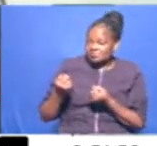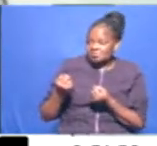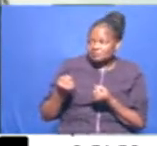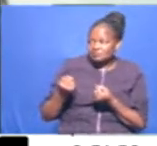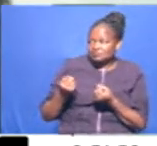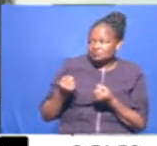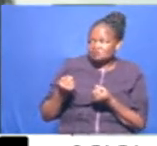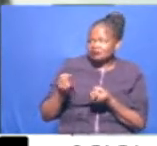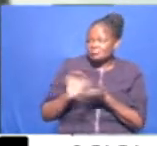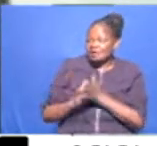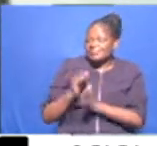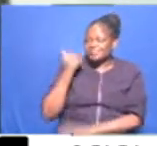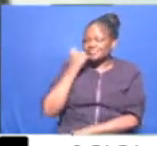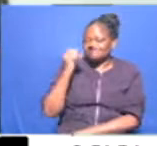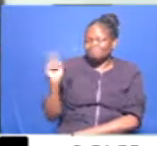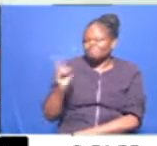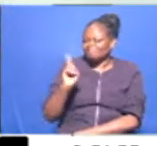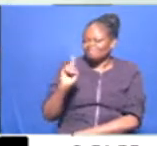ill, but